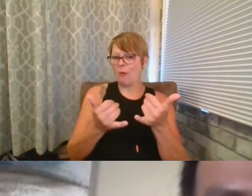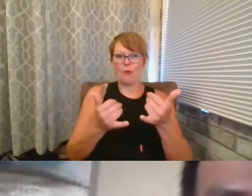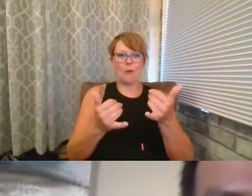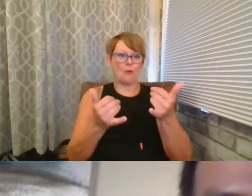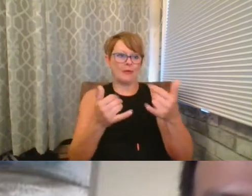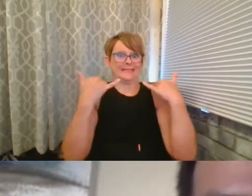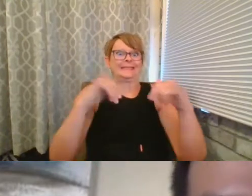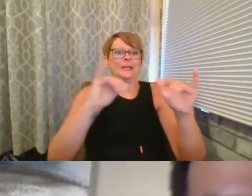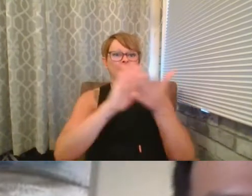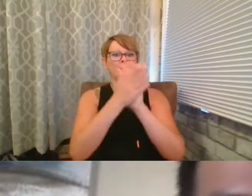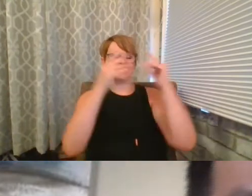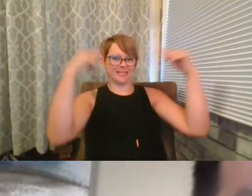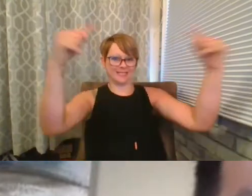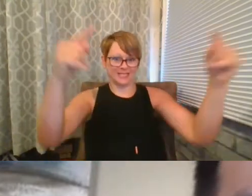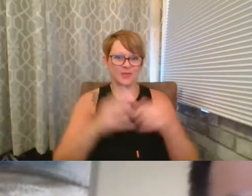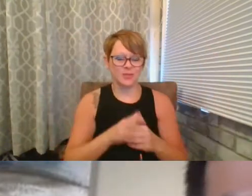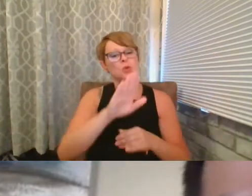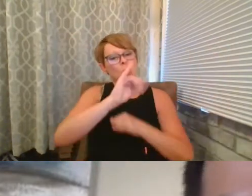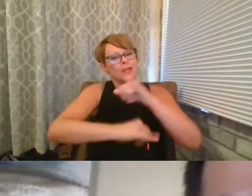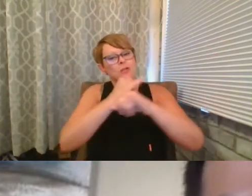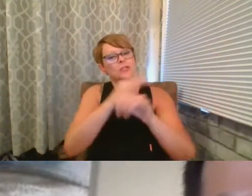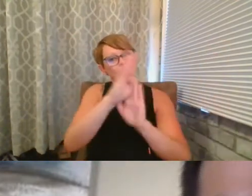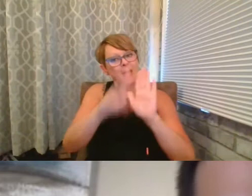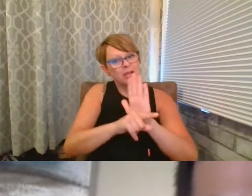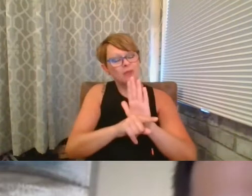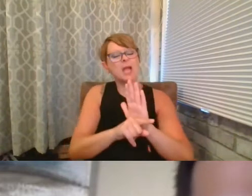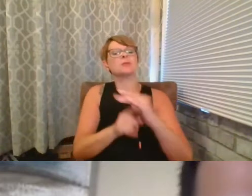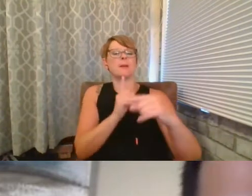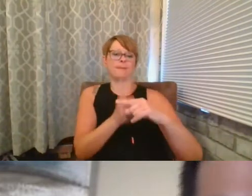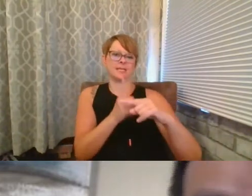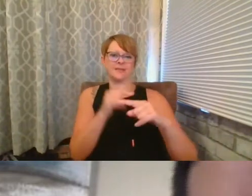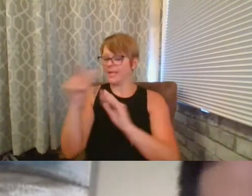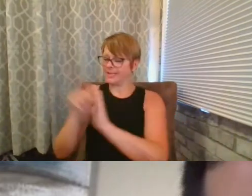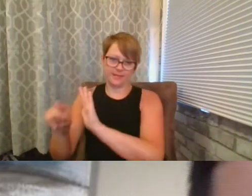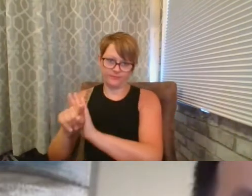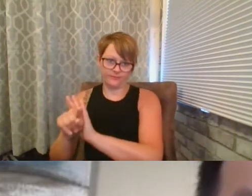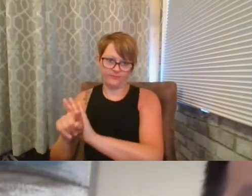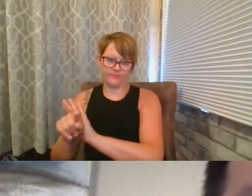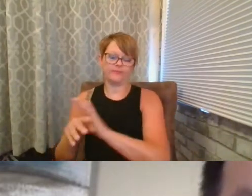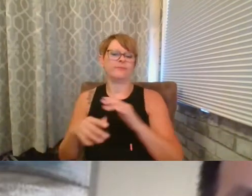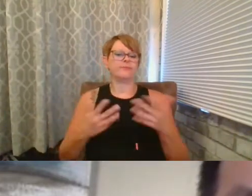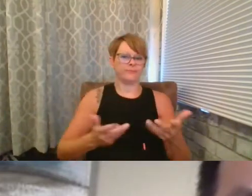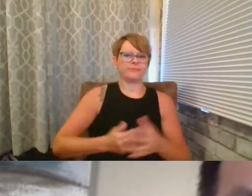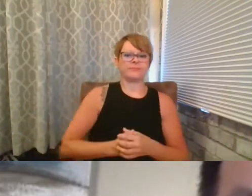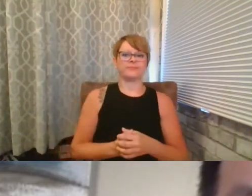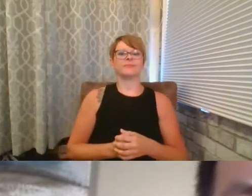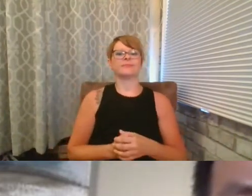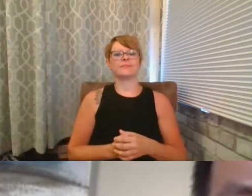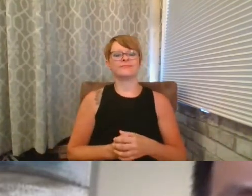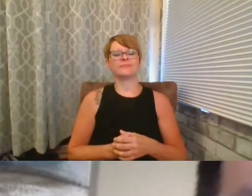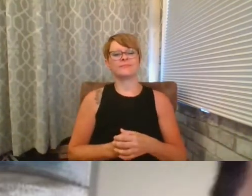at your international background as an asset and not a liability. I also have met people that see their international background as a